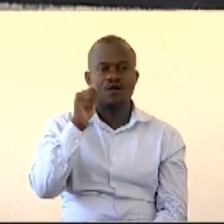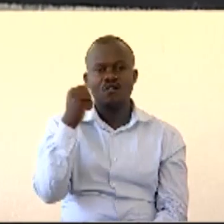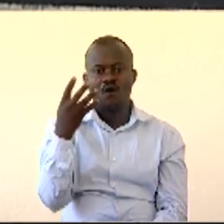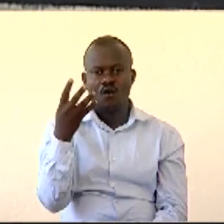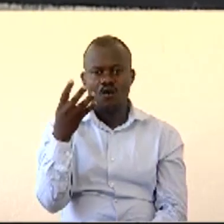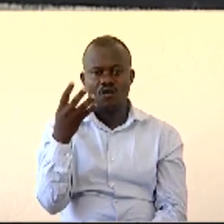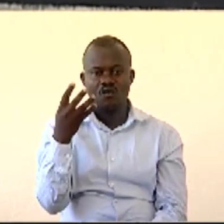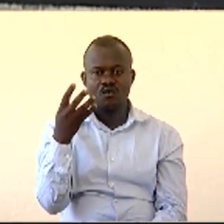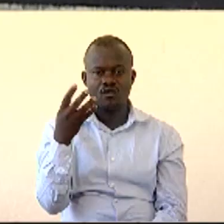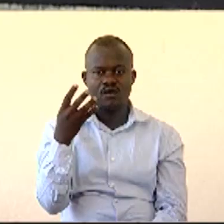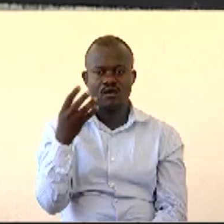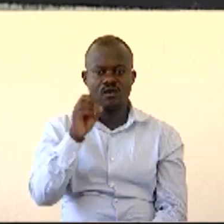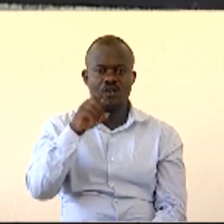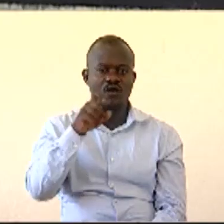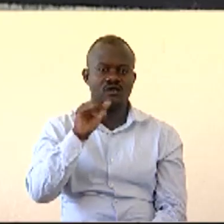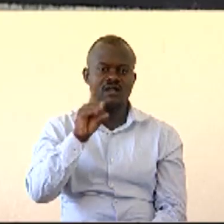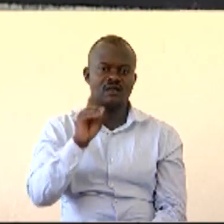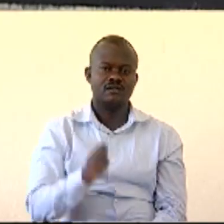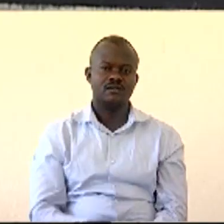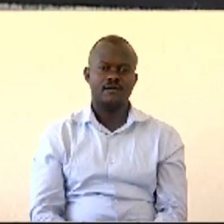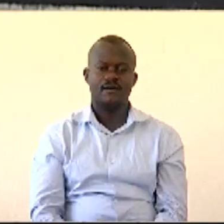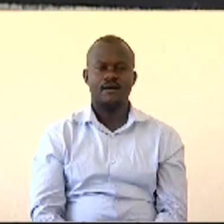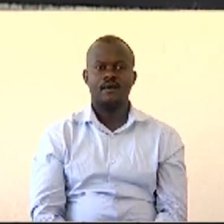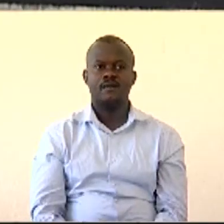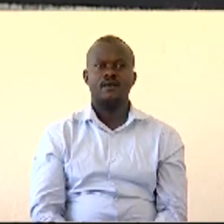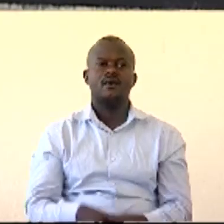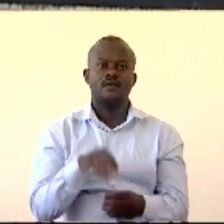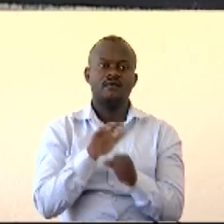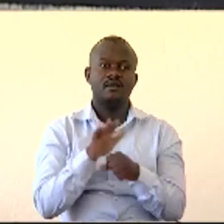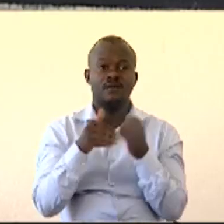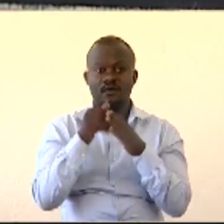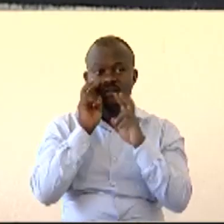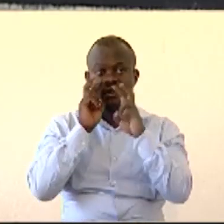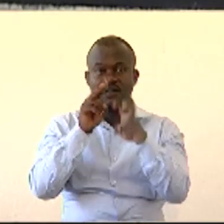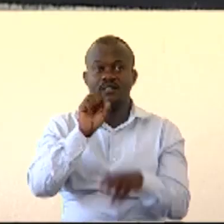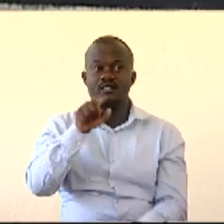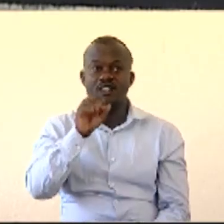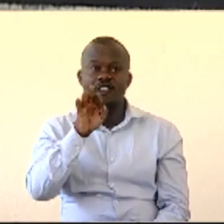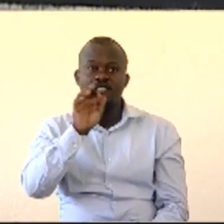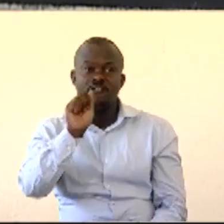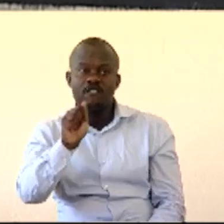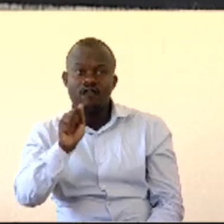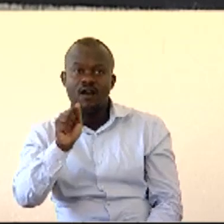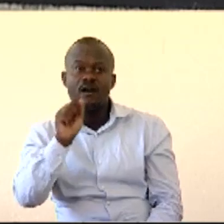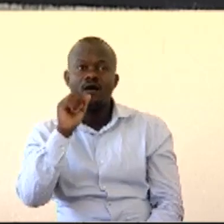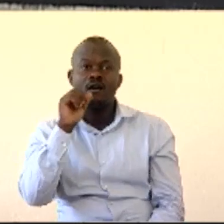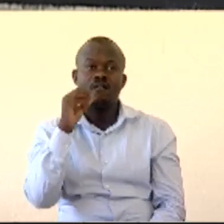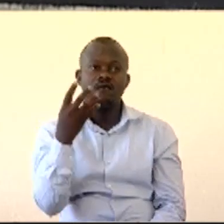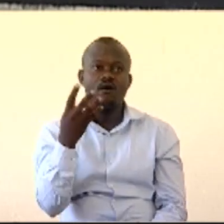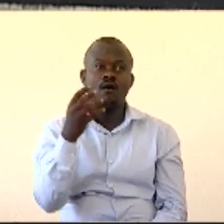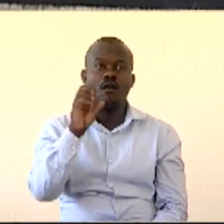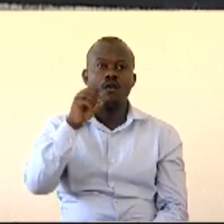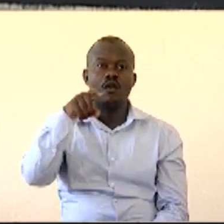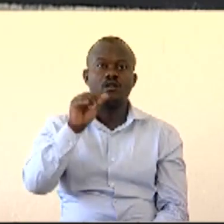4 oxide. In most of the books, you'll find that's what they are writing, sulfur 4 oxide. So when they